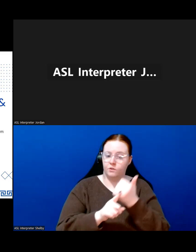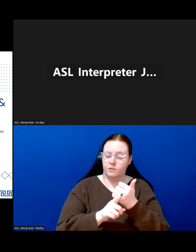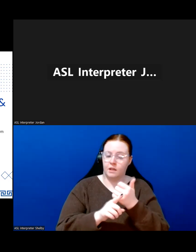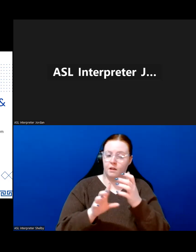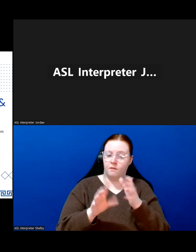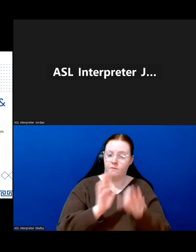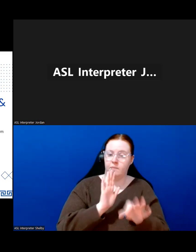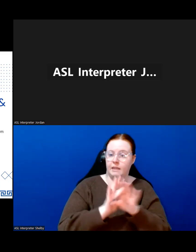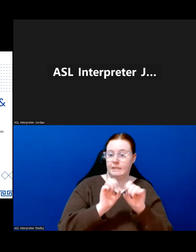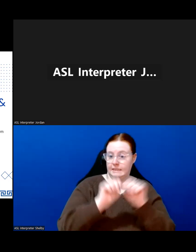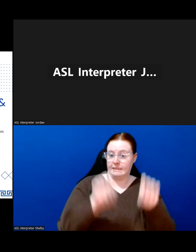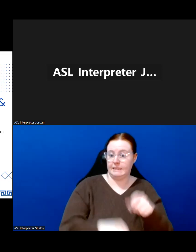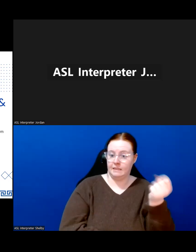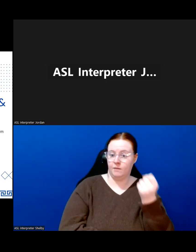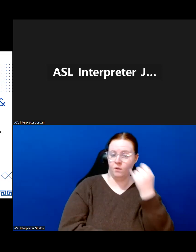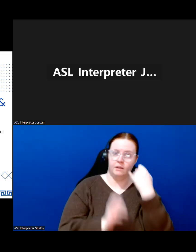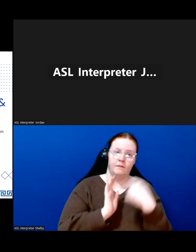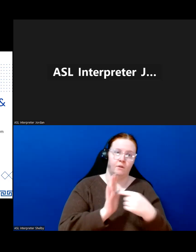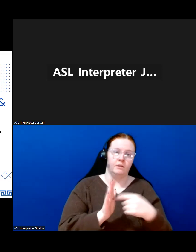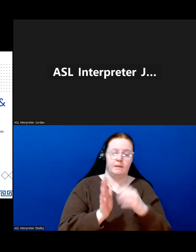if a book that you want is in St. John's,